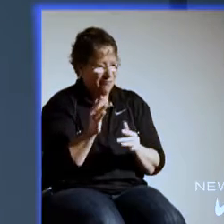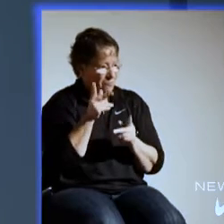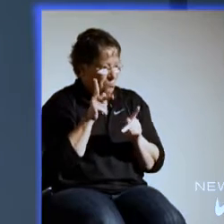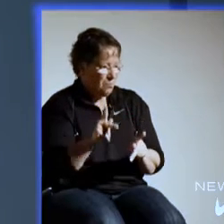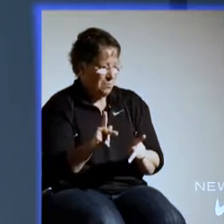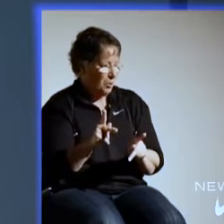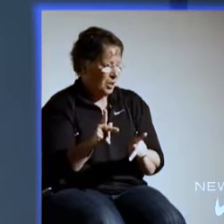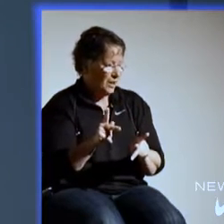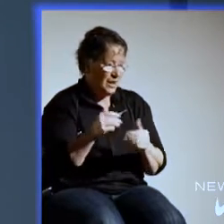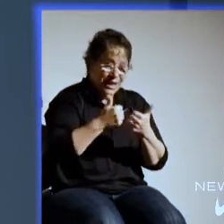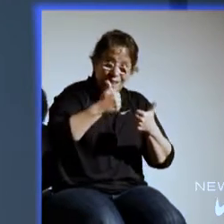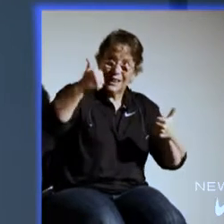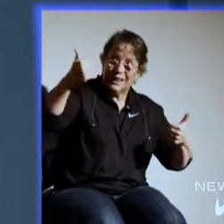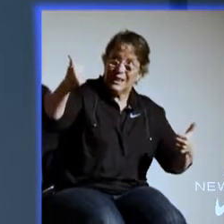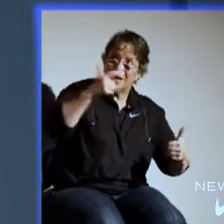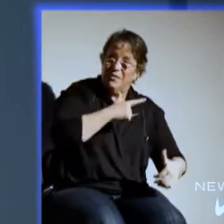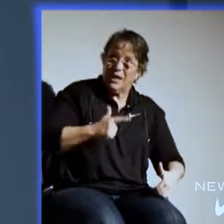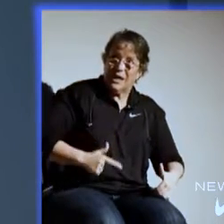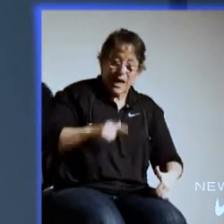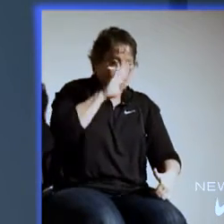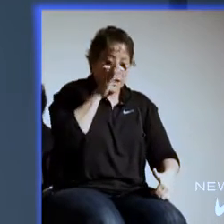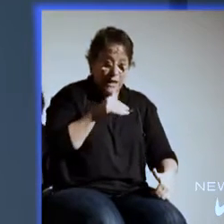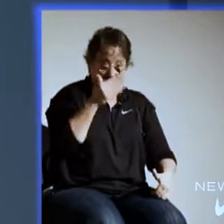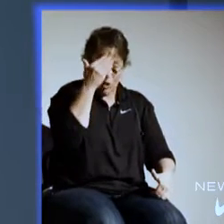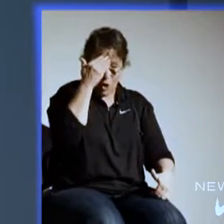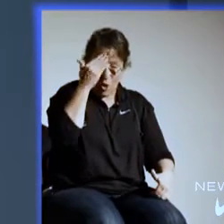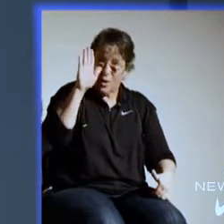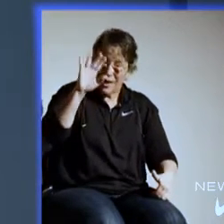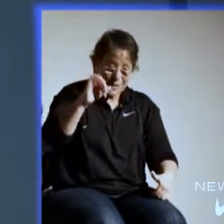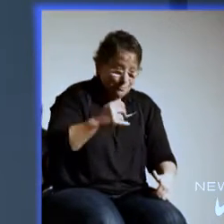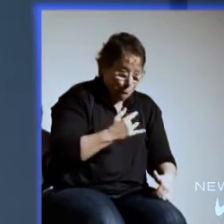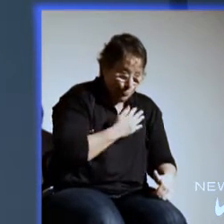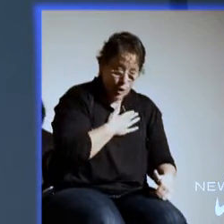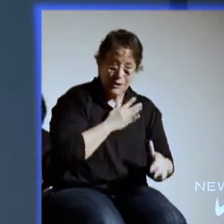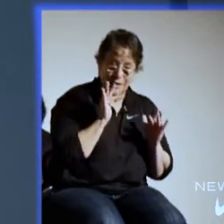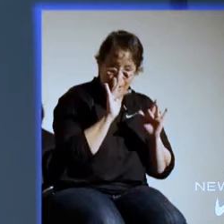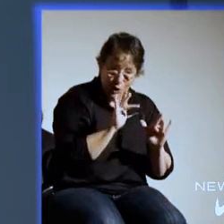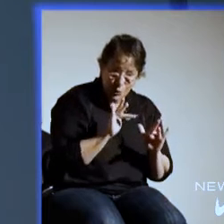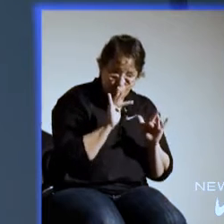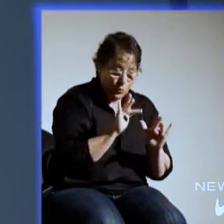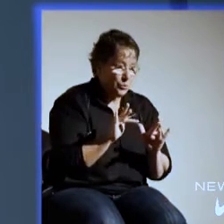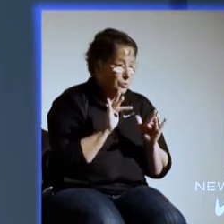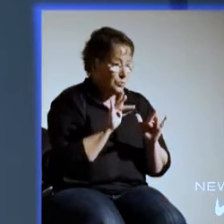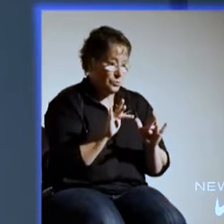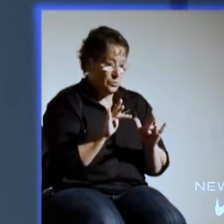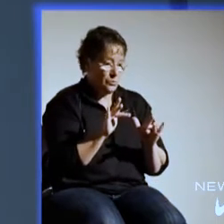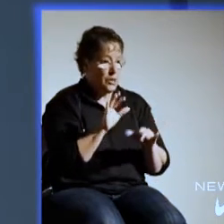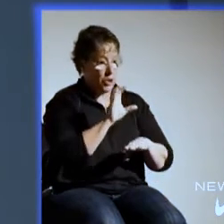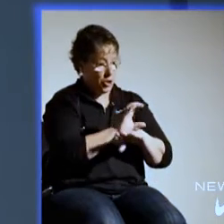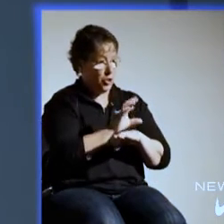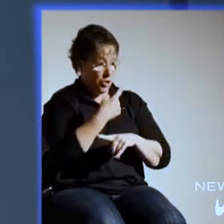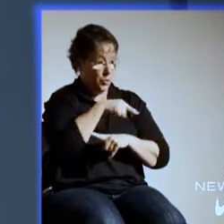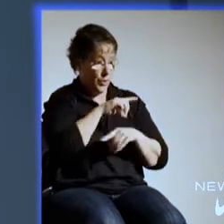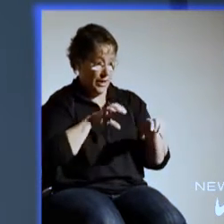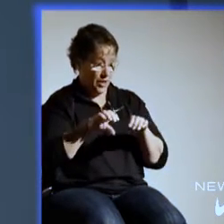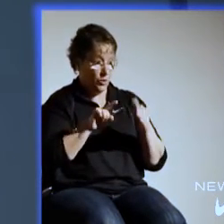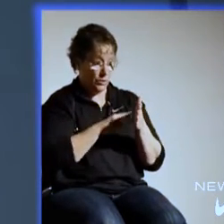his mercy and his grace and the transforming power? Church, you think we should do something about it?